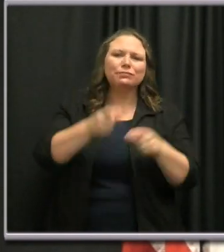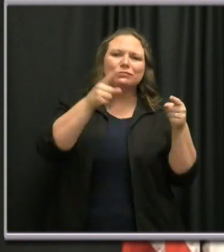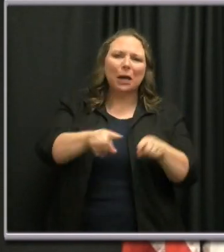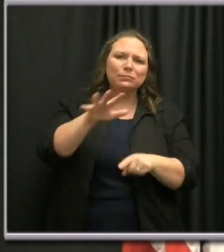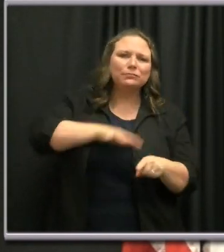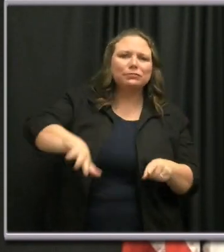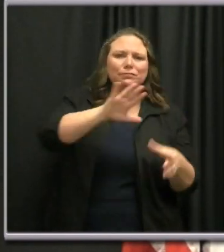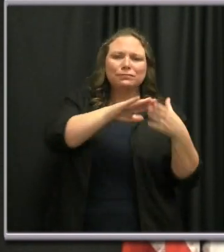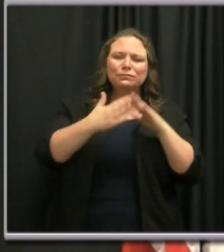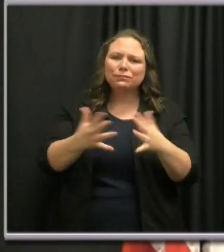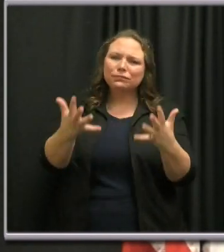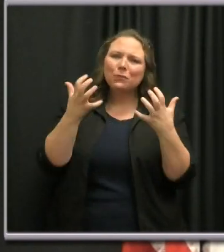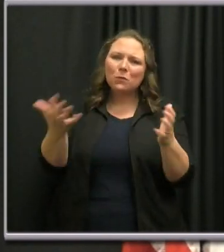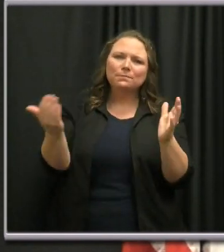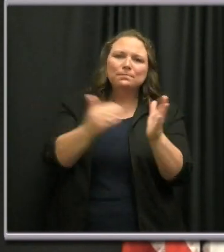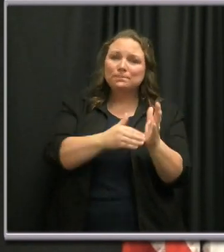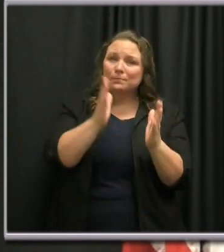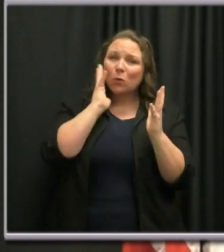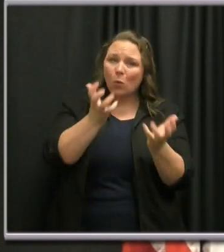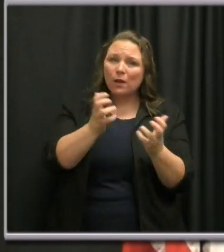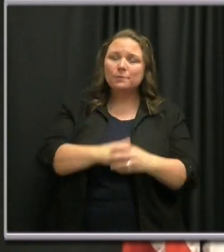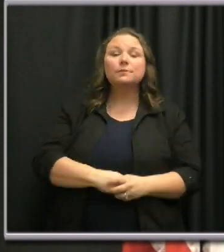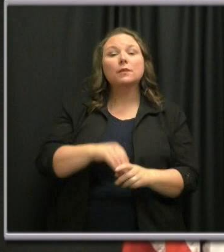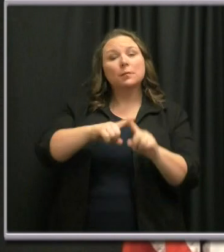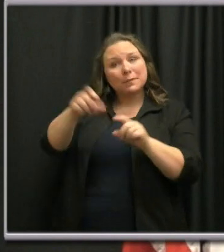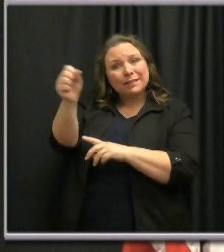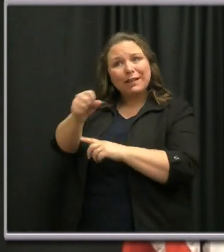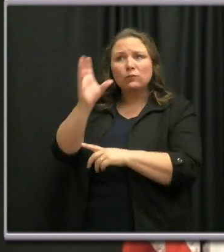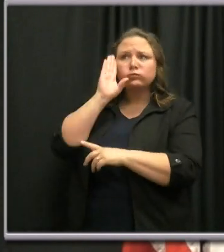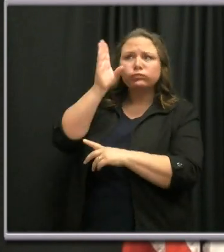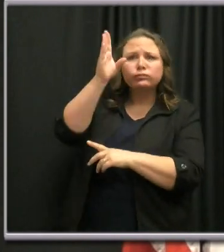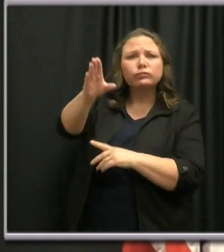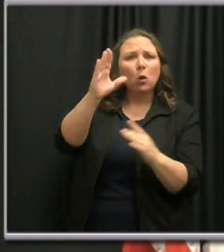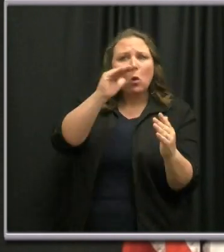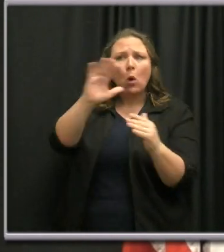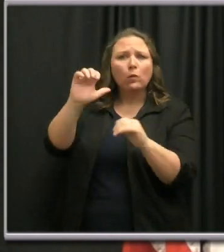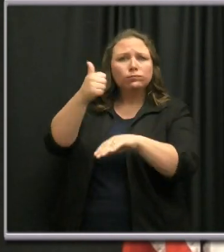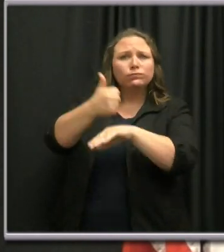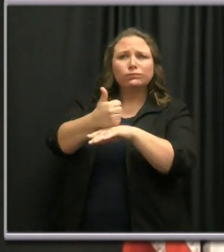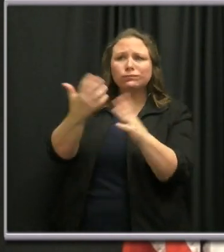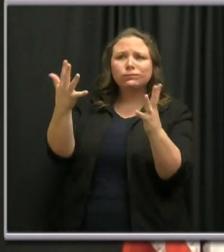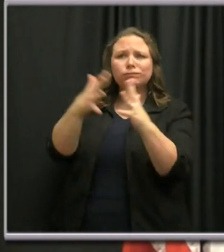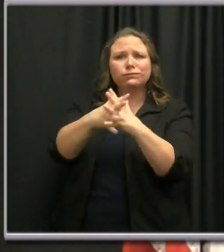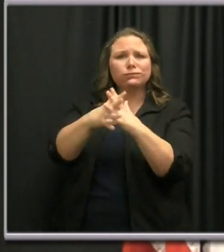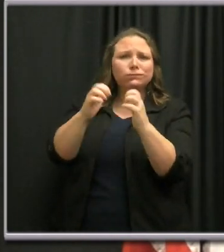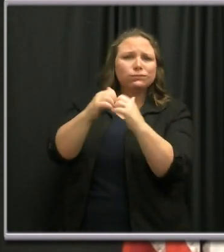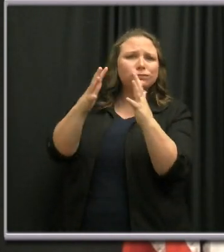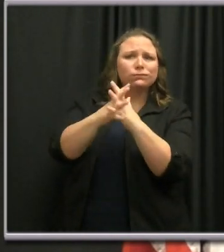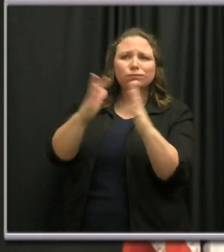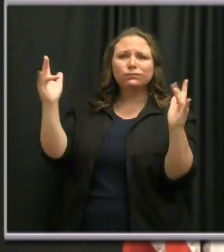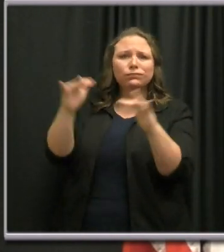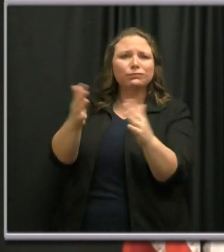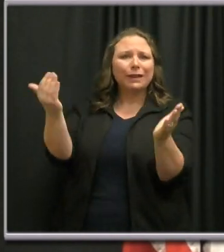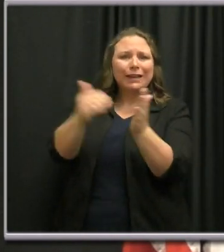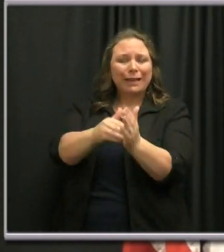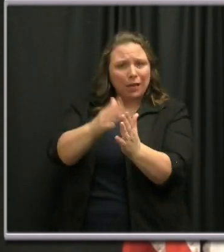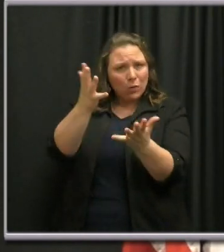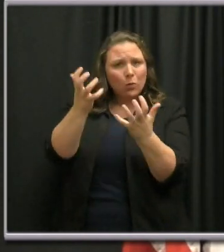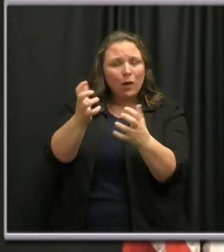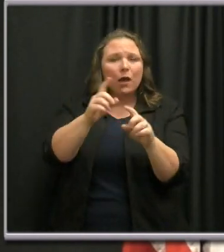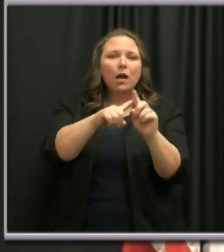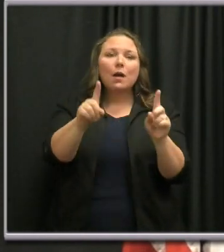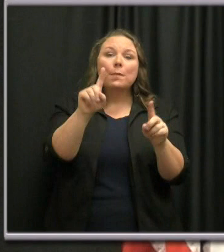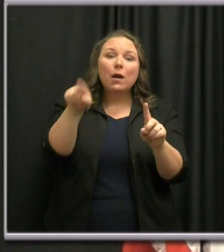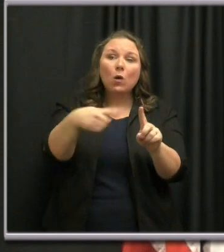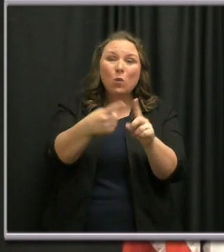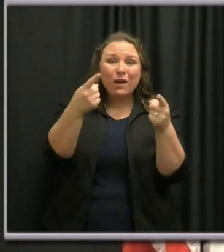city. And the short answer is yes, one day we hope to do that. And that day is when there's a vaccine. And